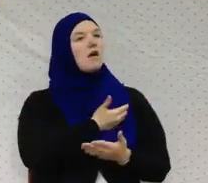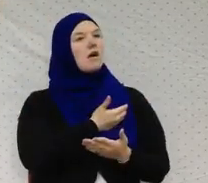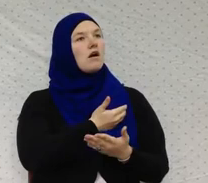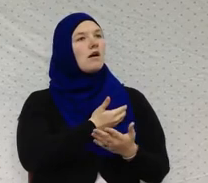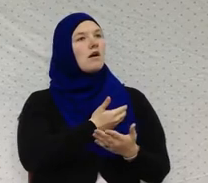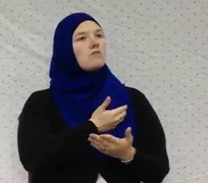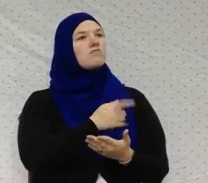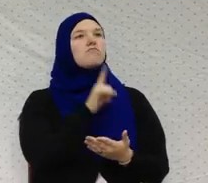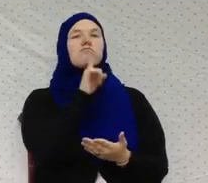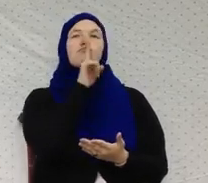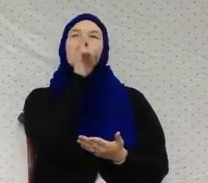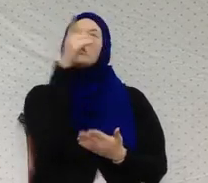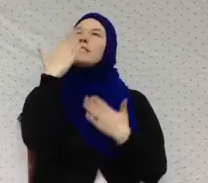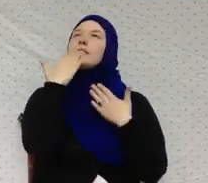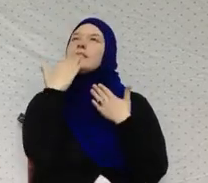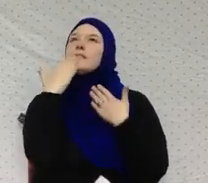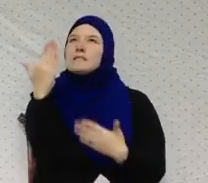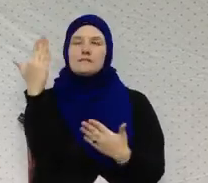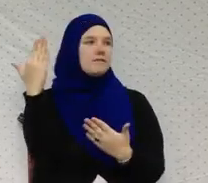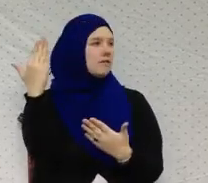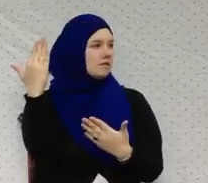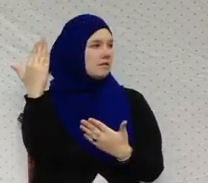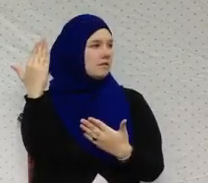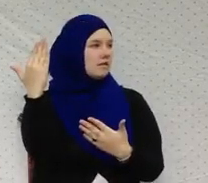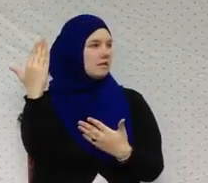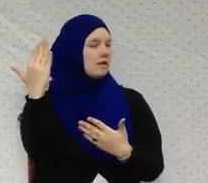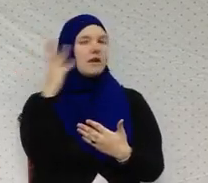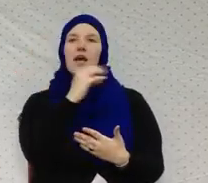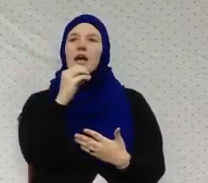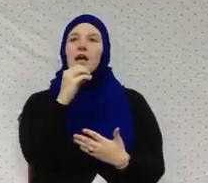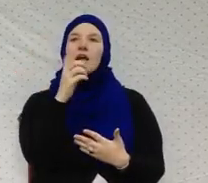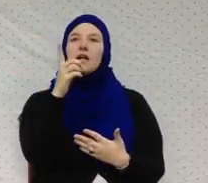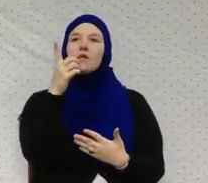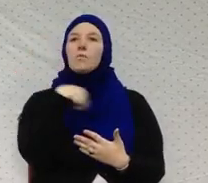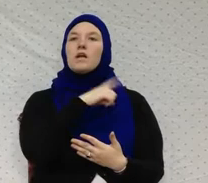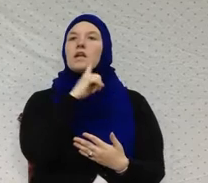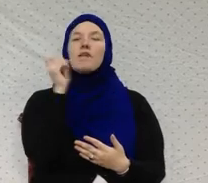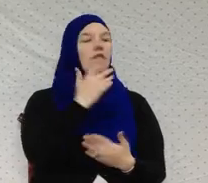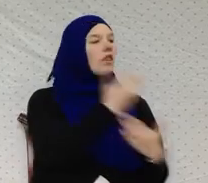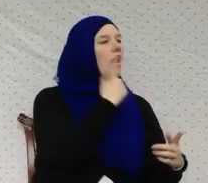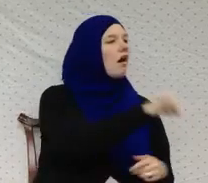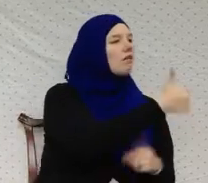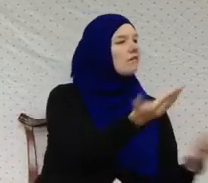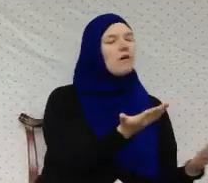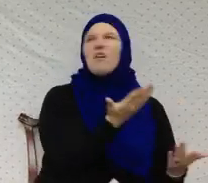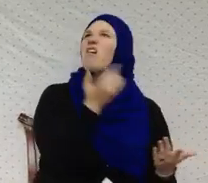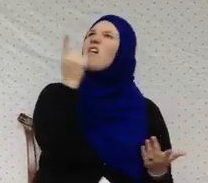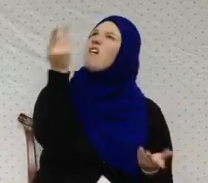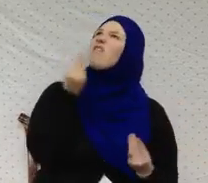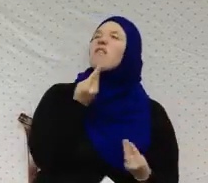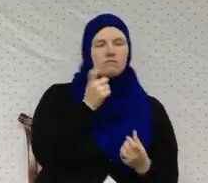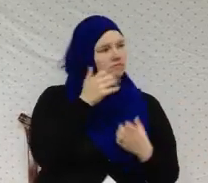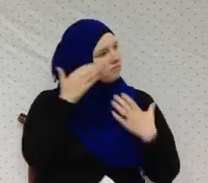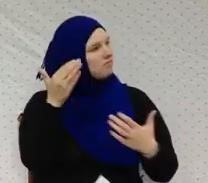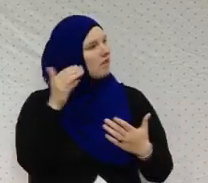our most sincere gratitude and He is never denied. You look at